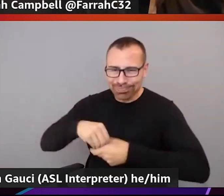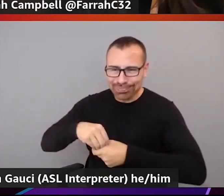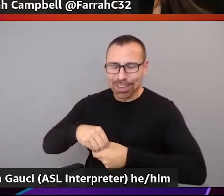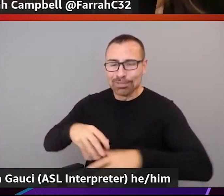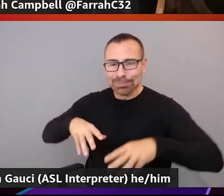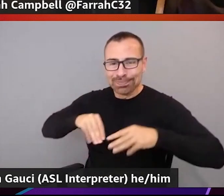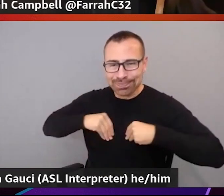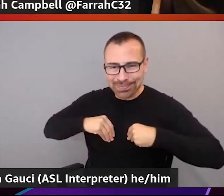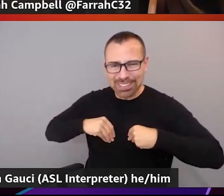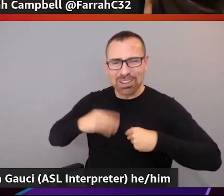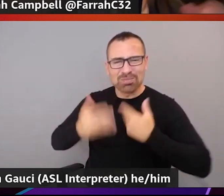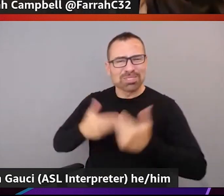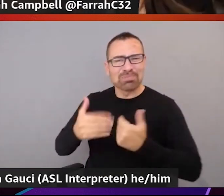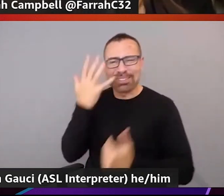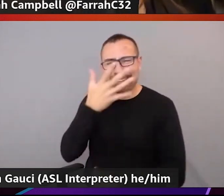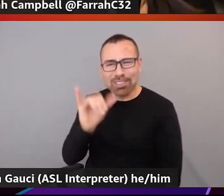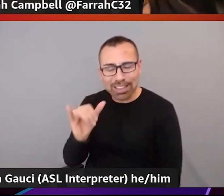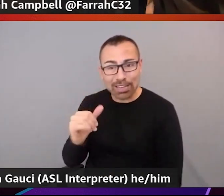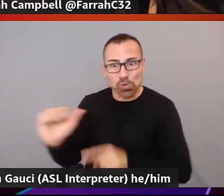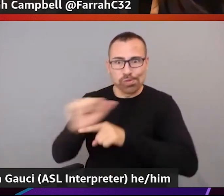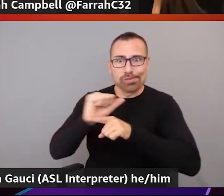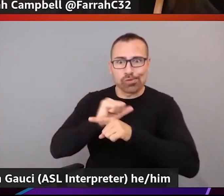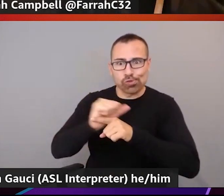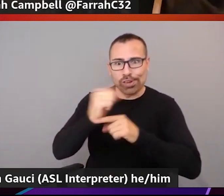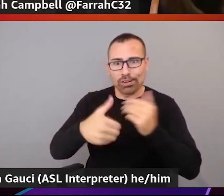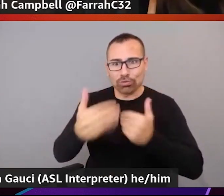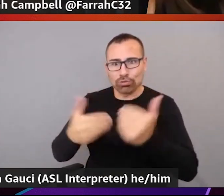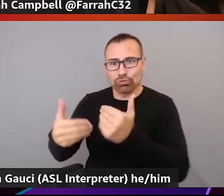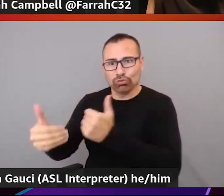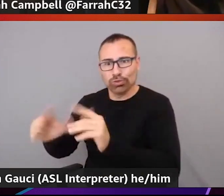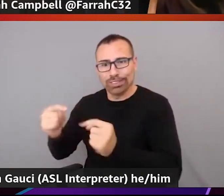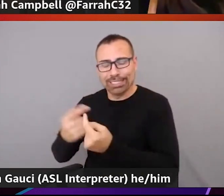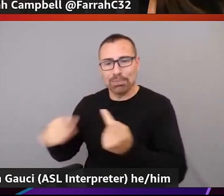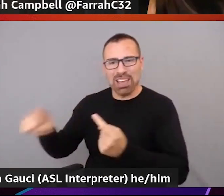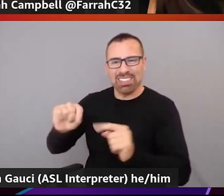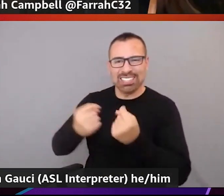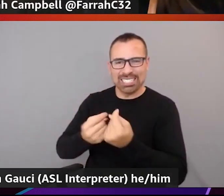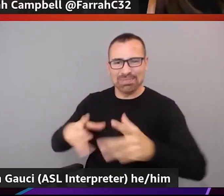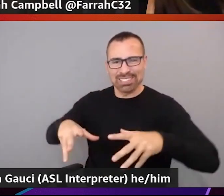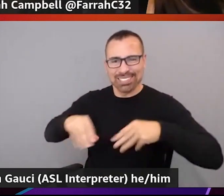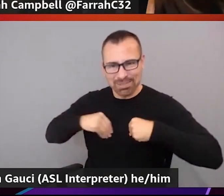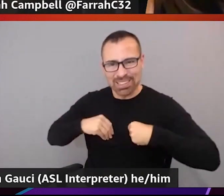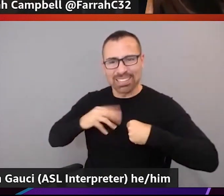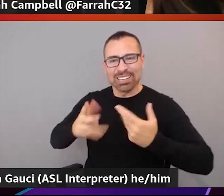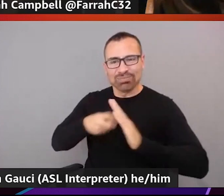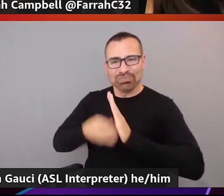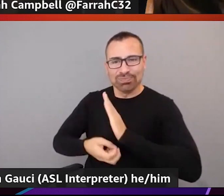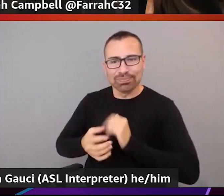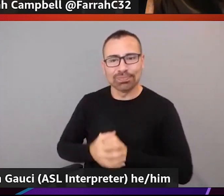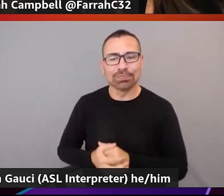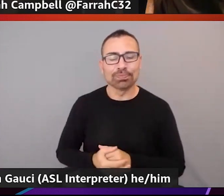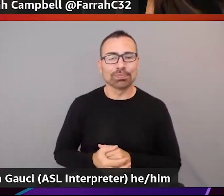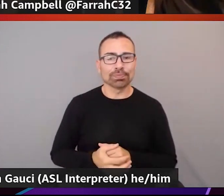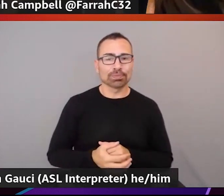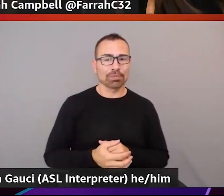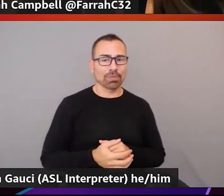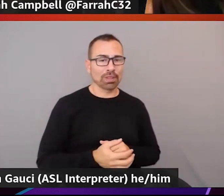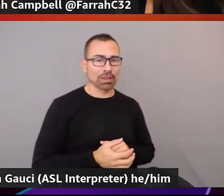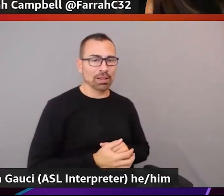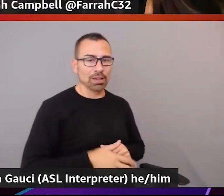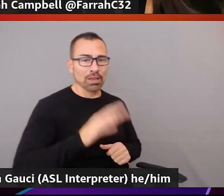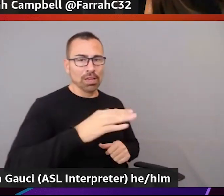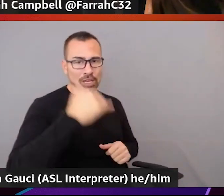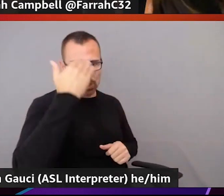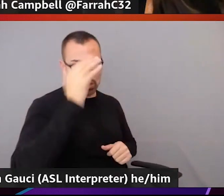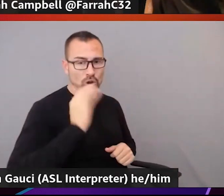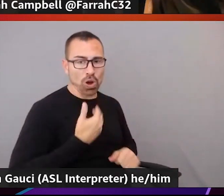Yeah, getting everybody trained up and the team bought into like what you guys were all trying to achieve. Yeah, our CTO of API is great.